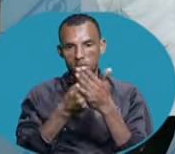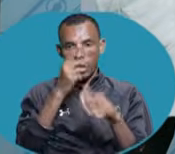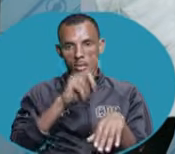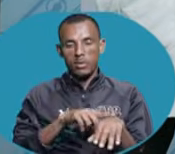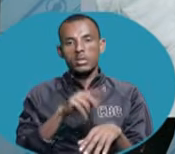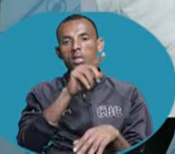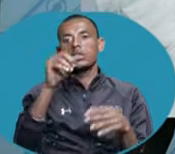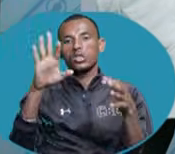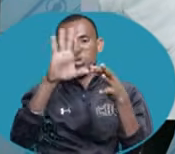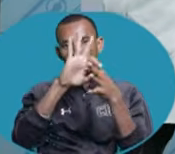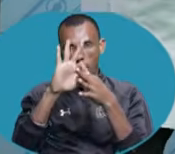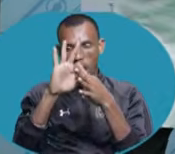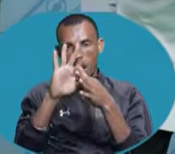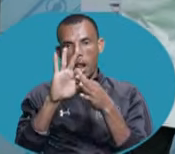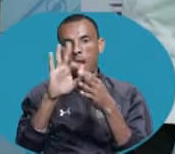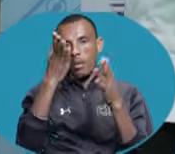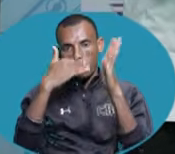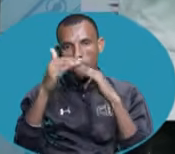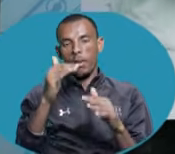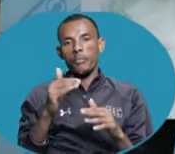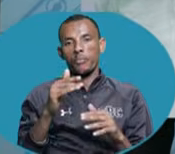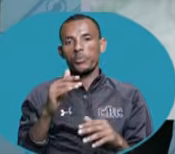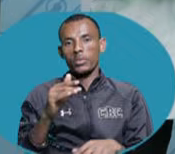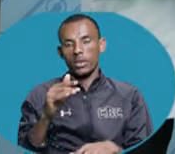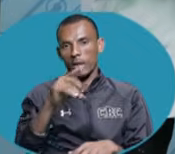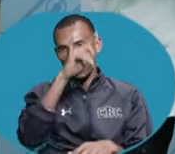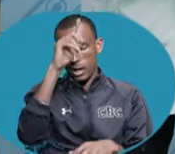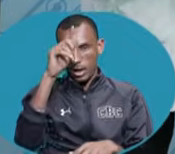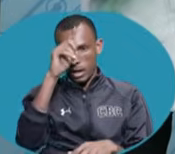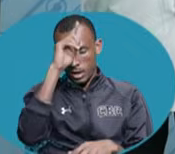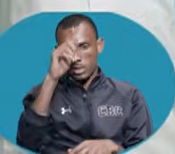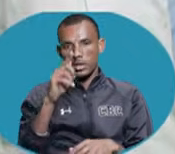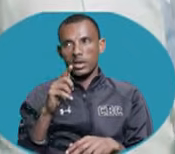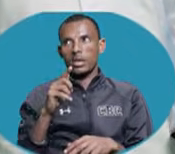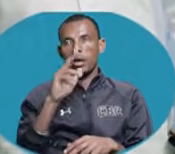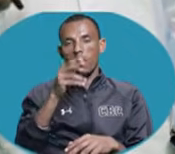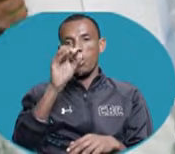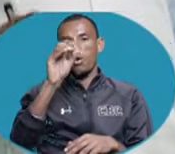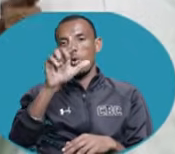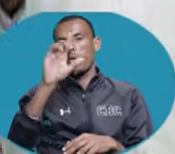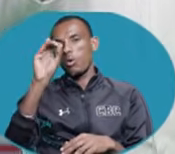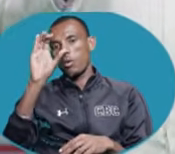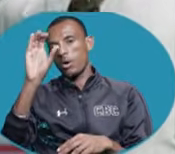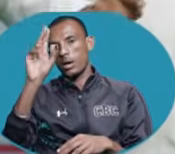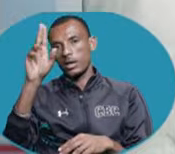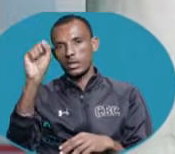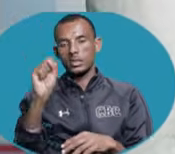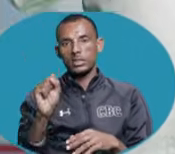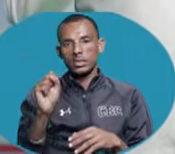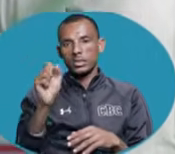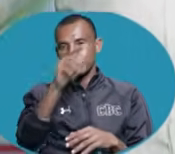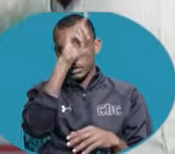The Nazi Party eliminated 12 million people. From these 12 million people,